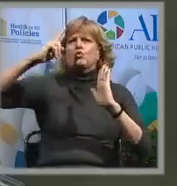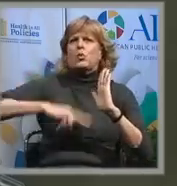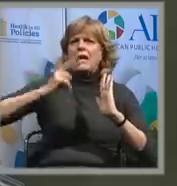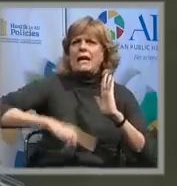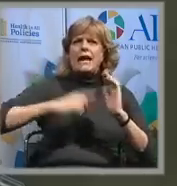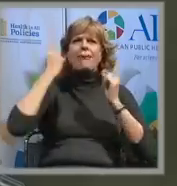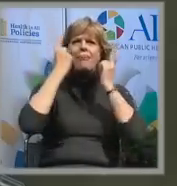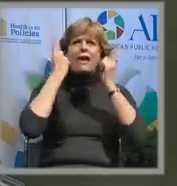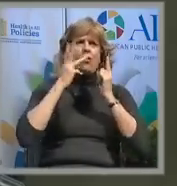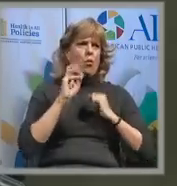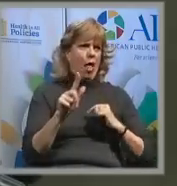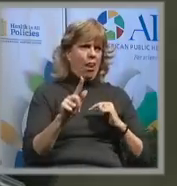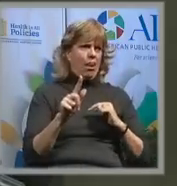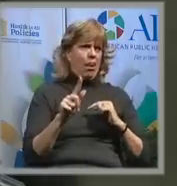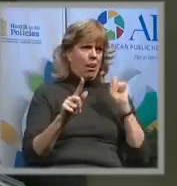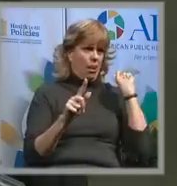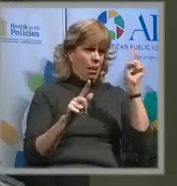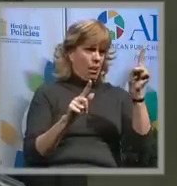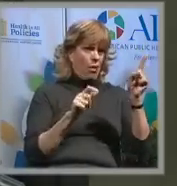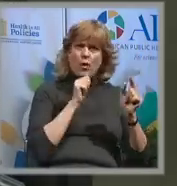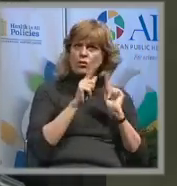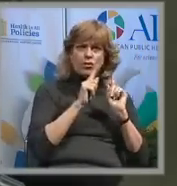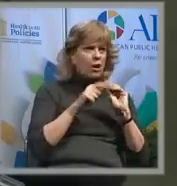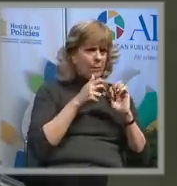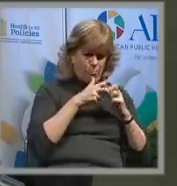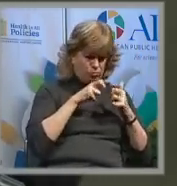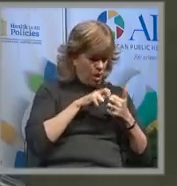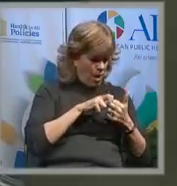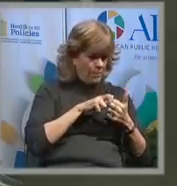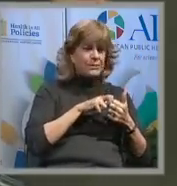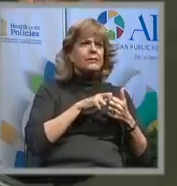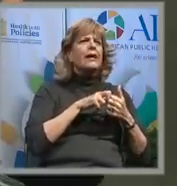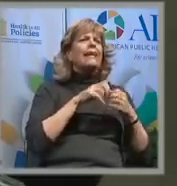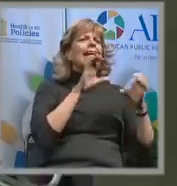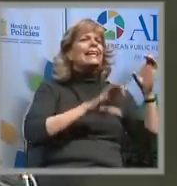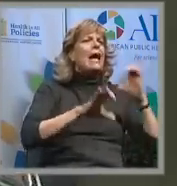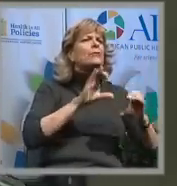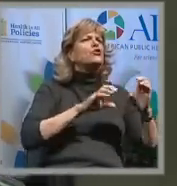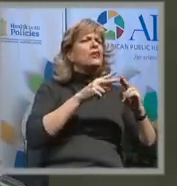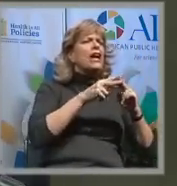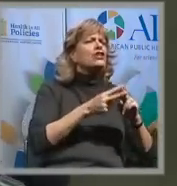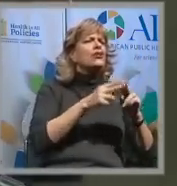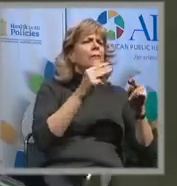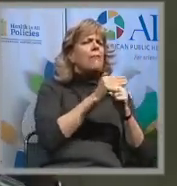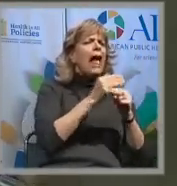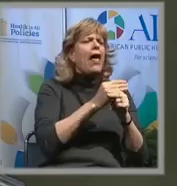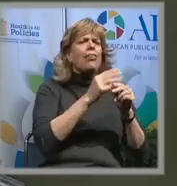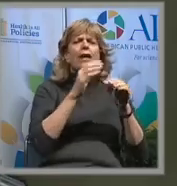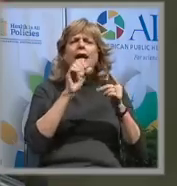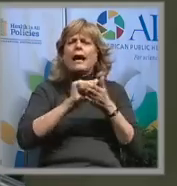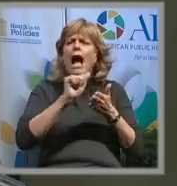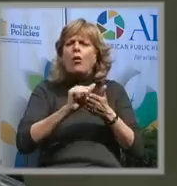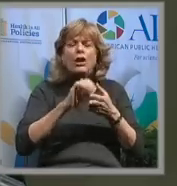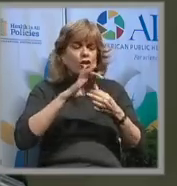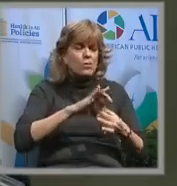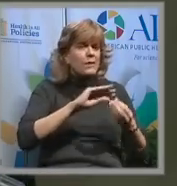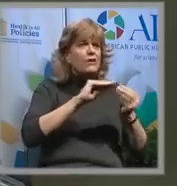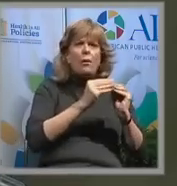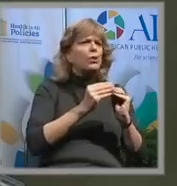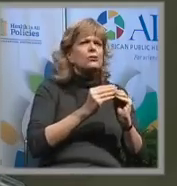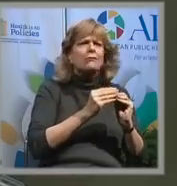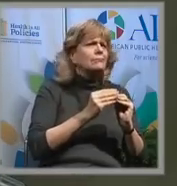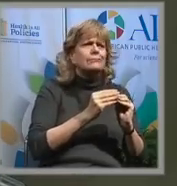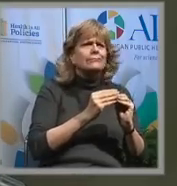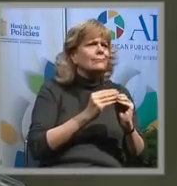and think well. Because we don't talk about problems in biochemistry, in engineering, in math, in accounting, in terms of numbers.